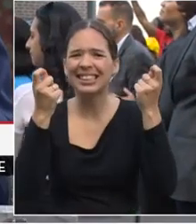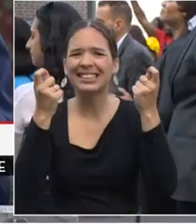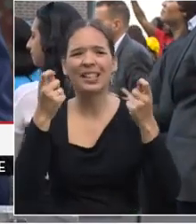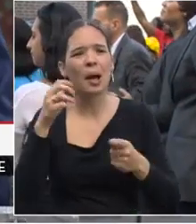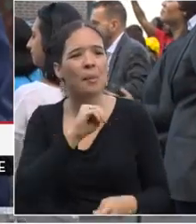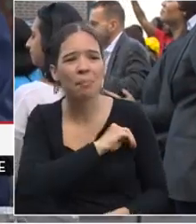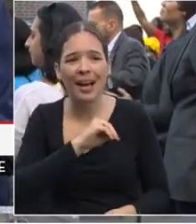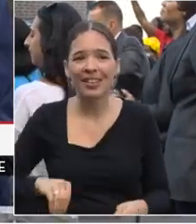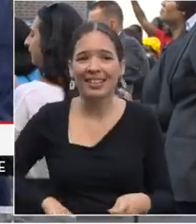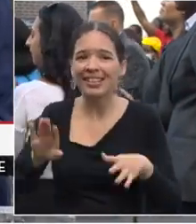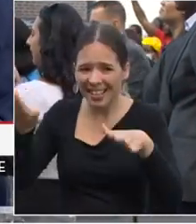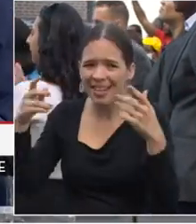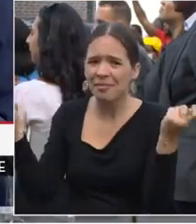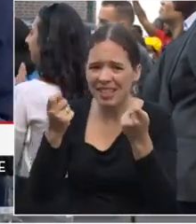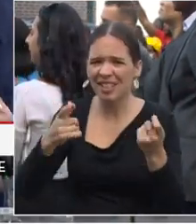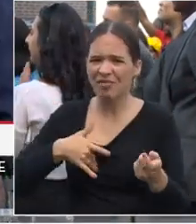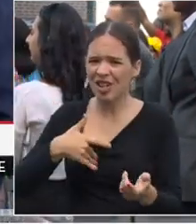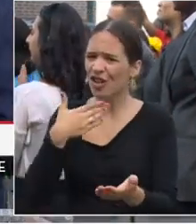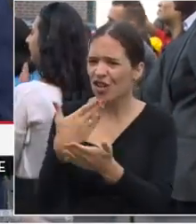it, okay?